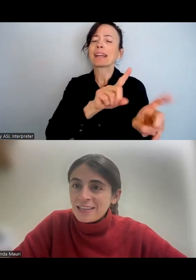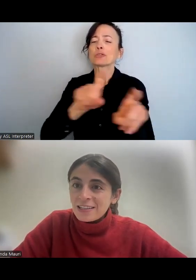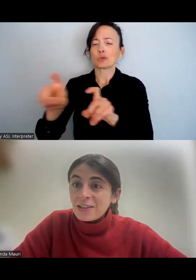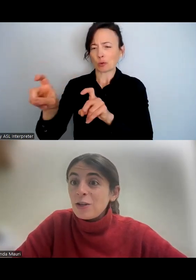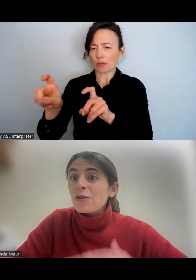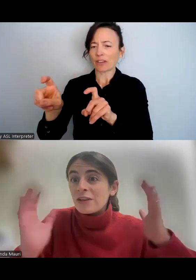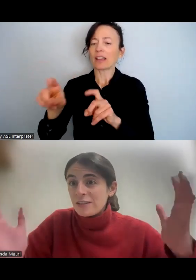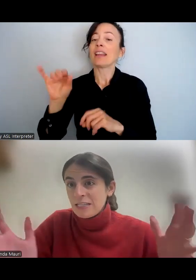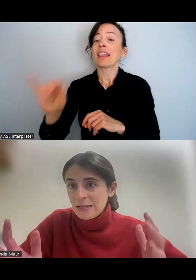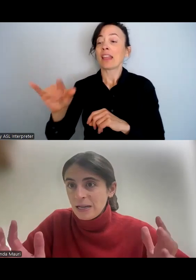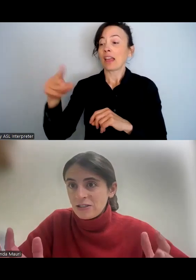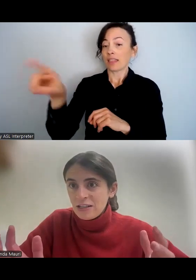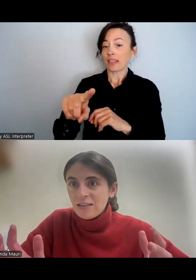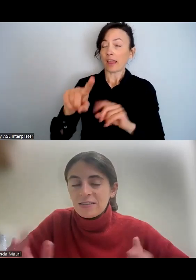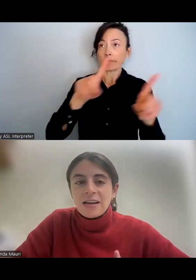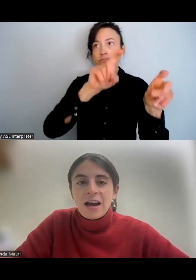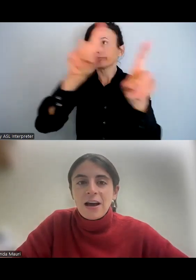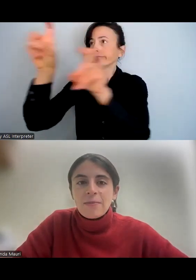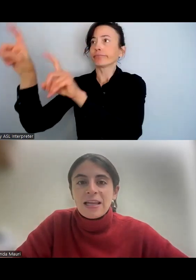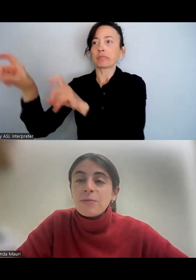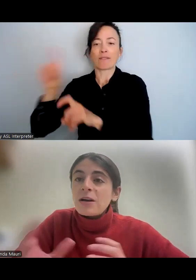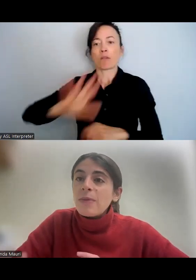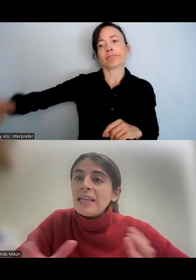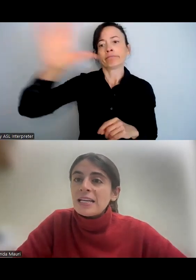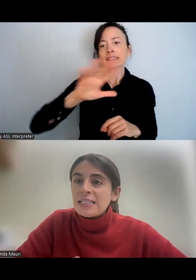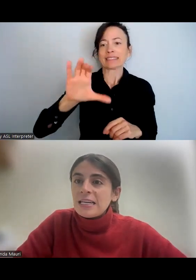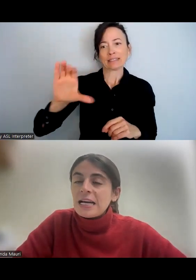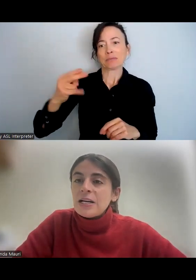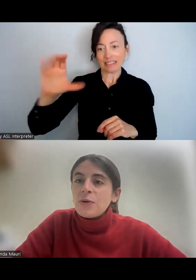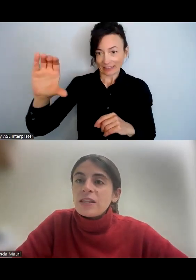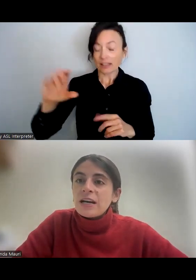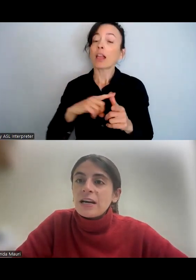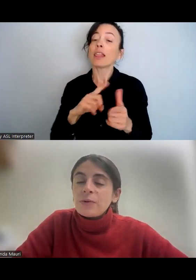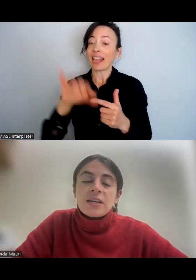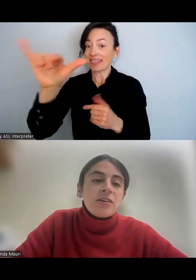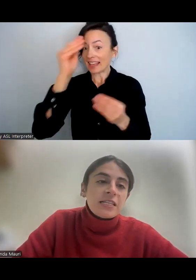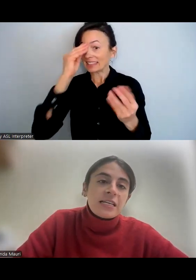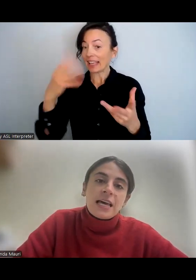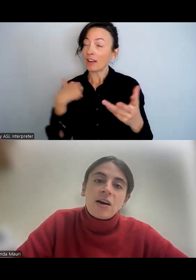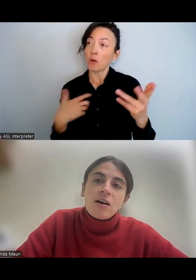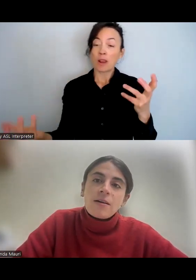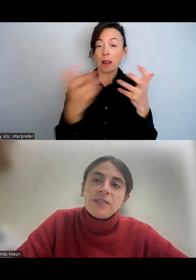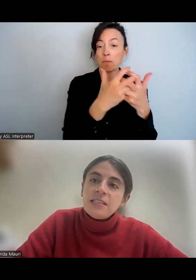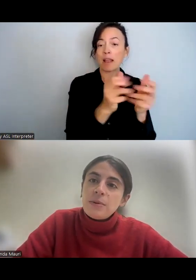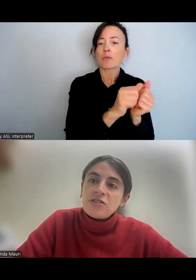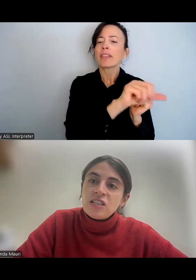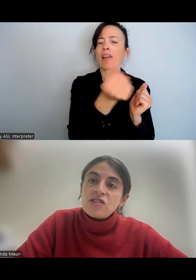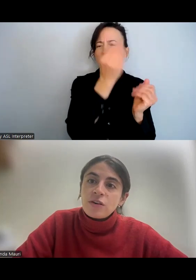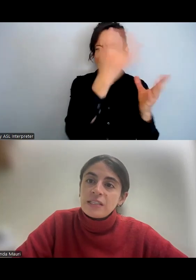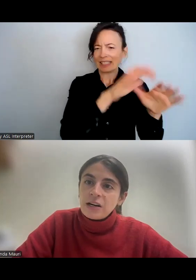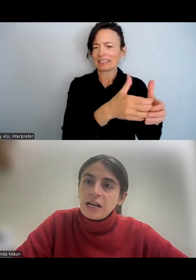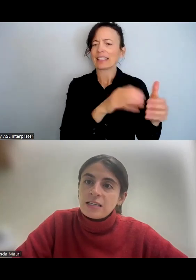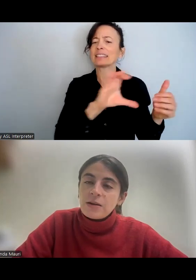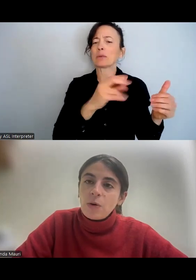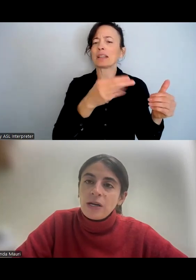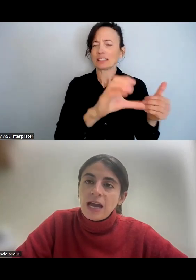they conduct on the universe of CCBHCs. And then we combine that data with another data set on CCBHC